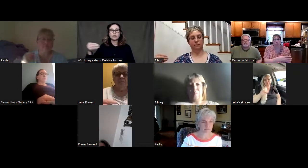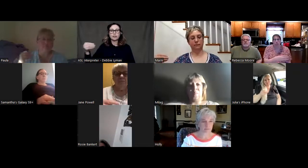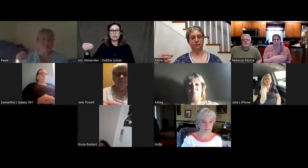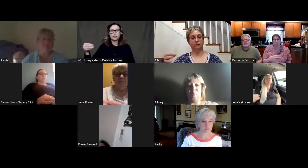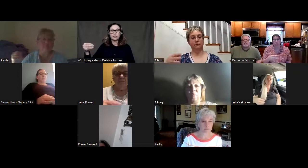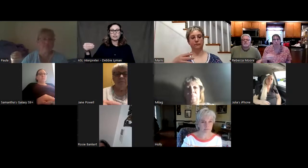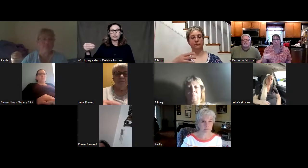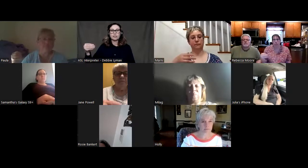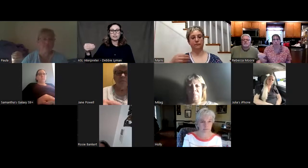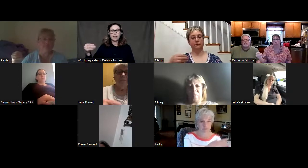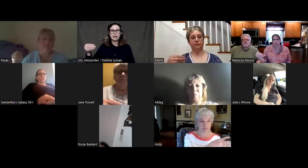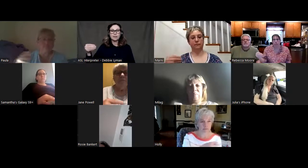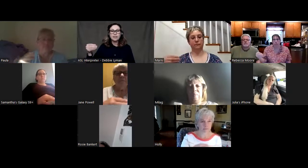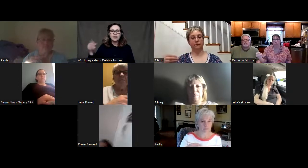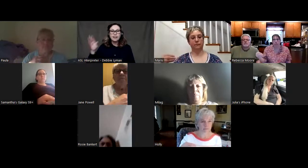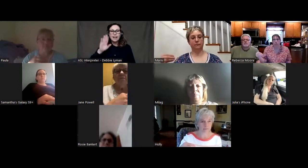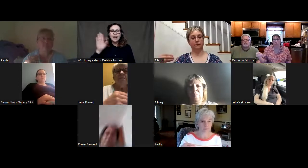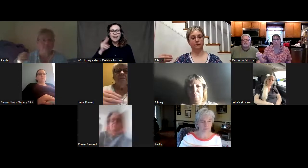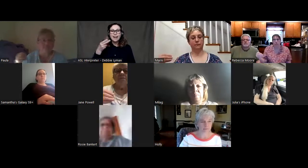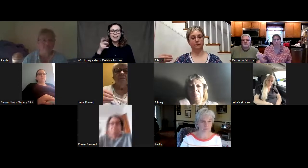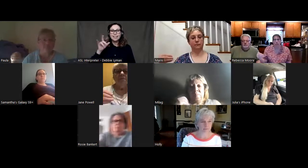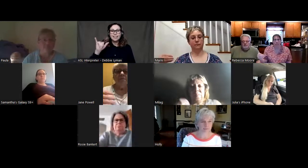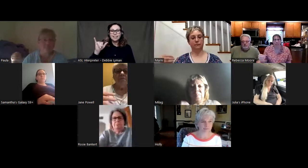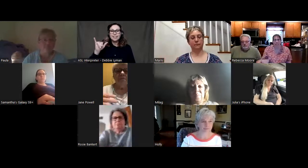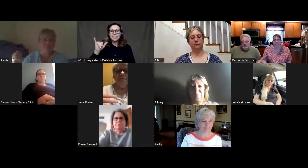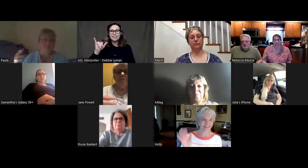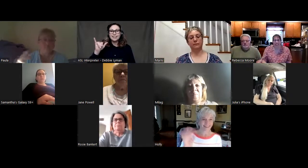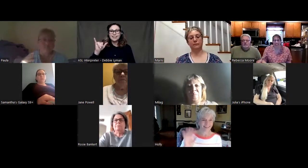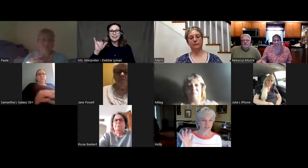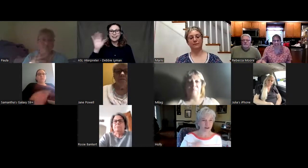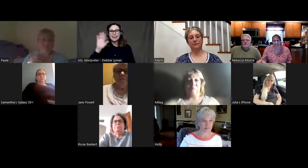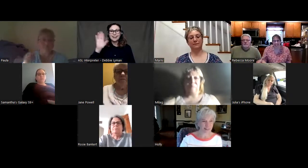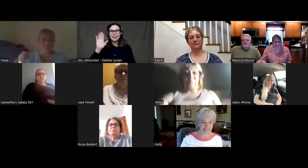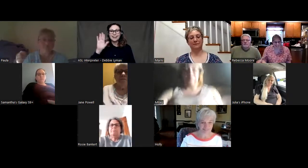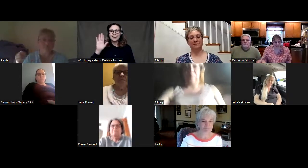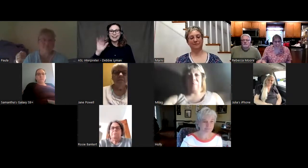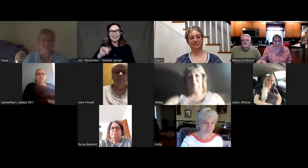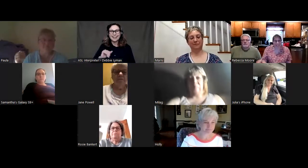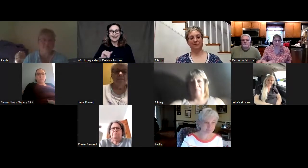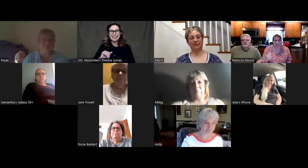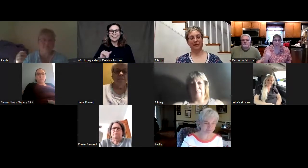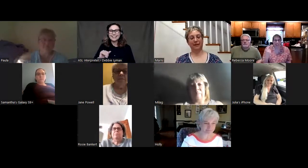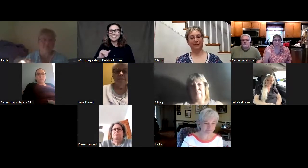all your fingers. Okay. Hey, Holly.